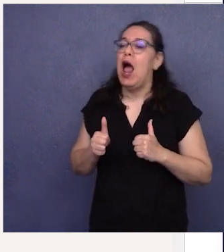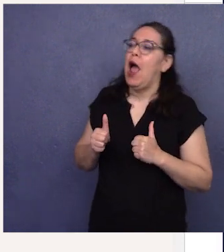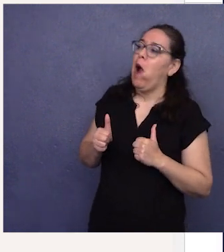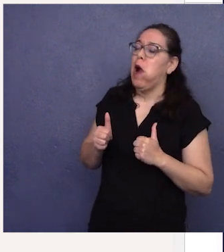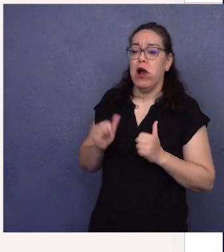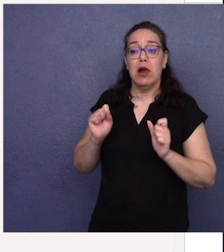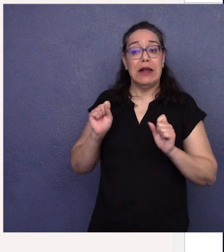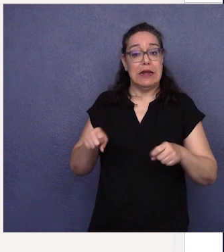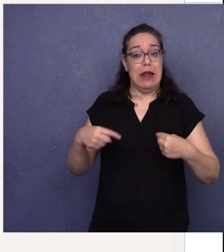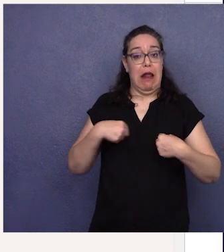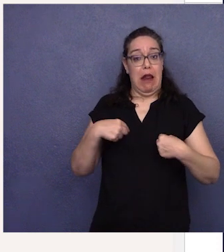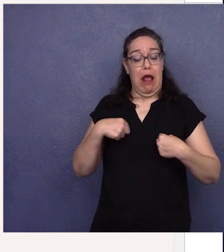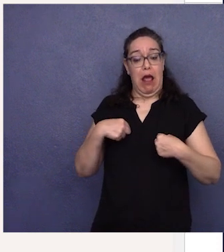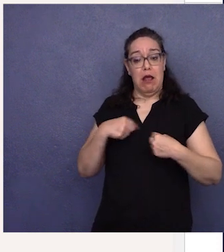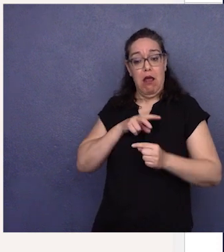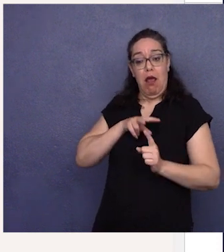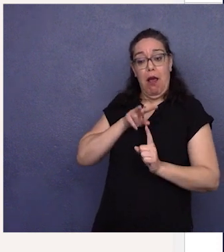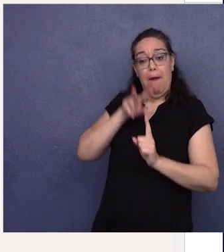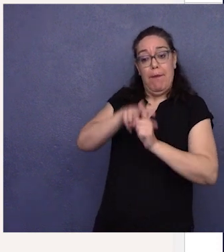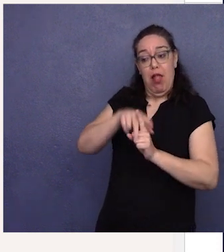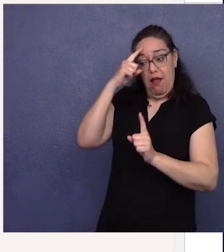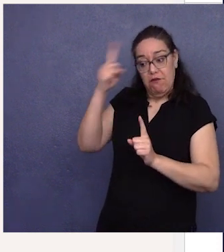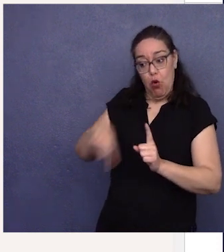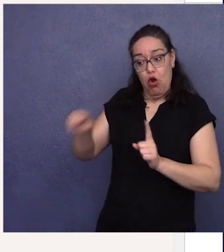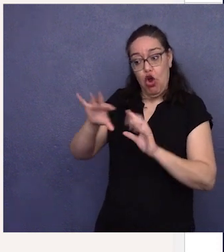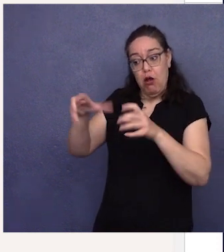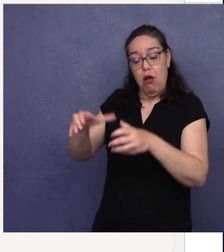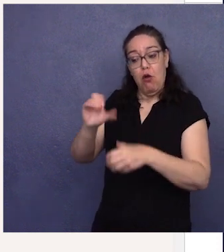Could I apply, be the main for the collective,